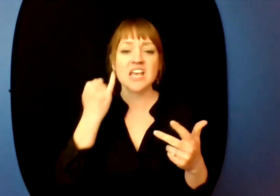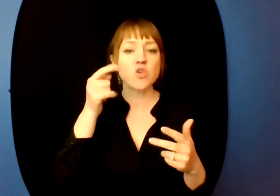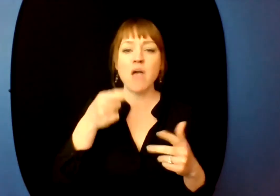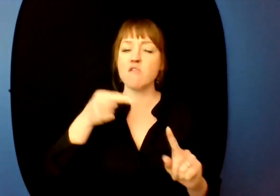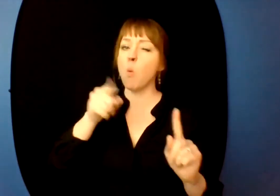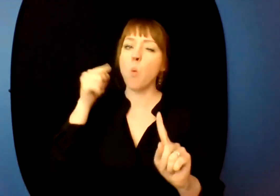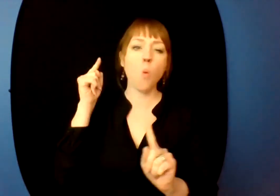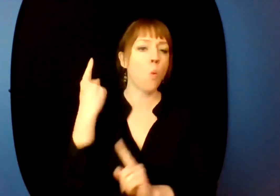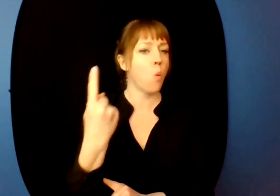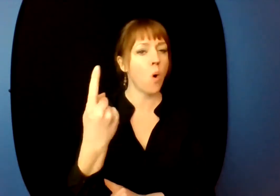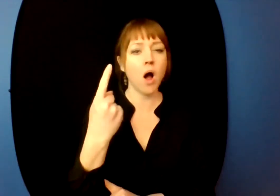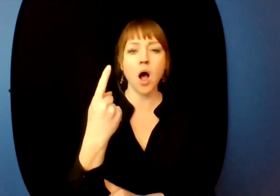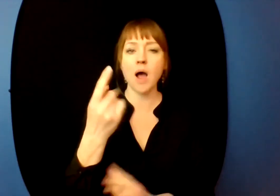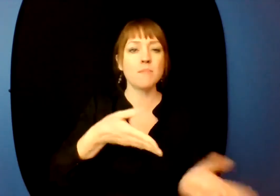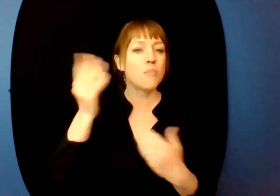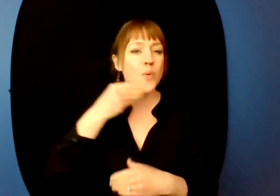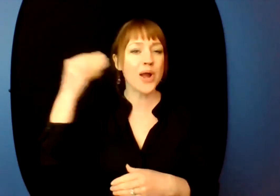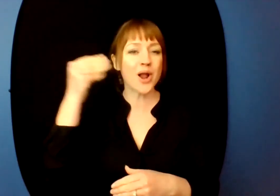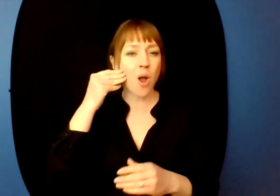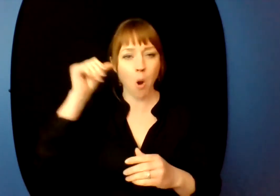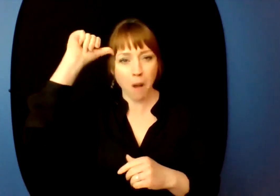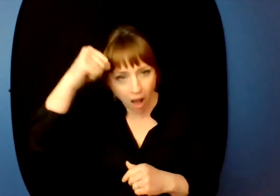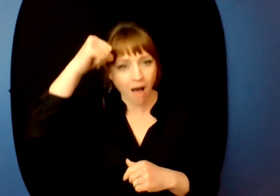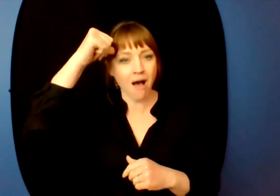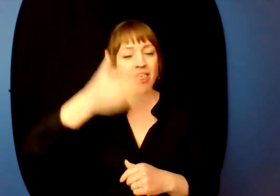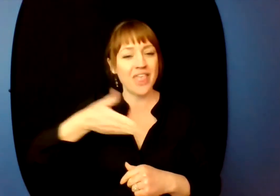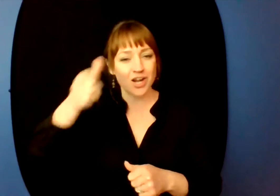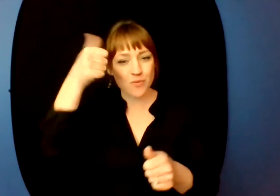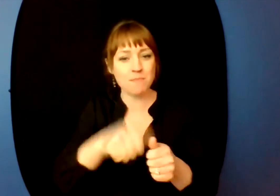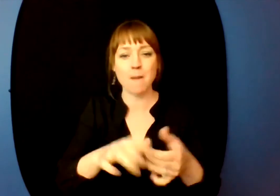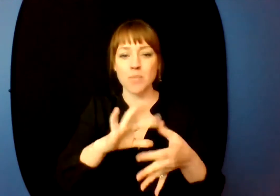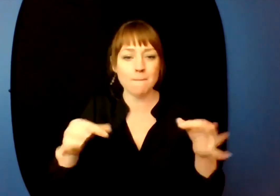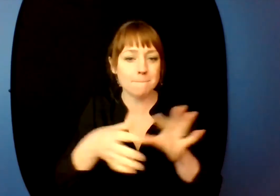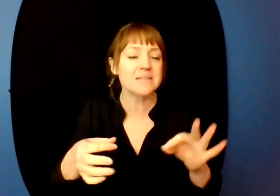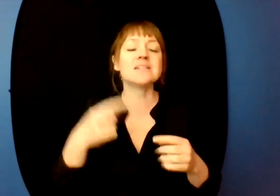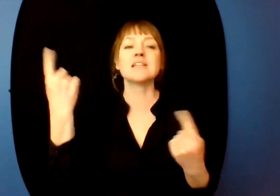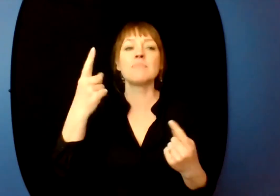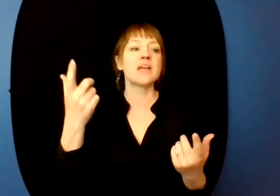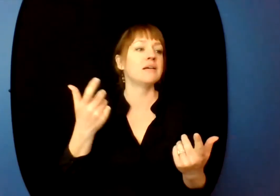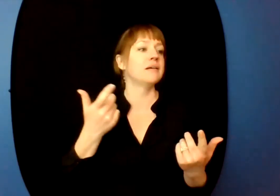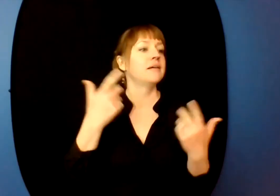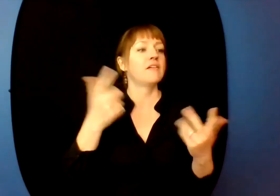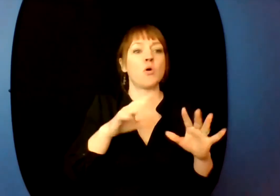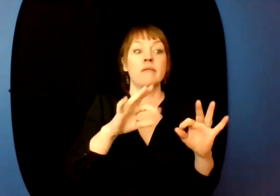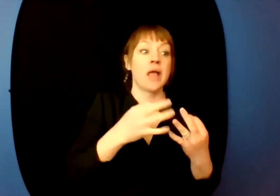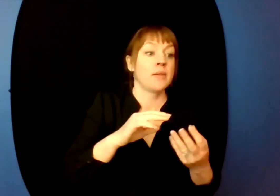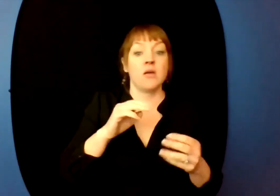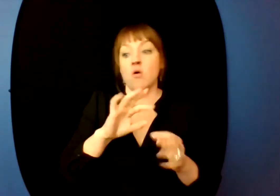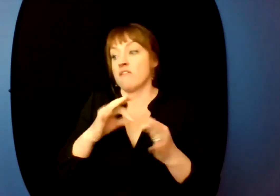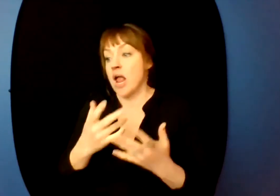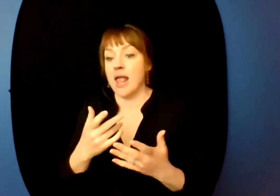home message today for either someone who uses drugs, as a family or friend of someone who does, who